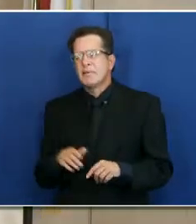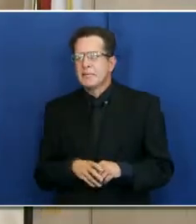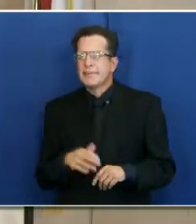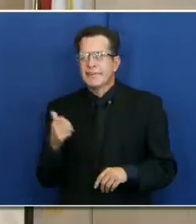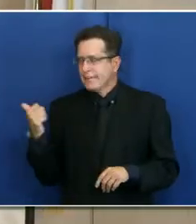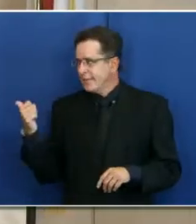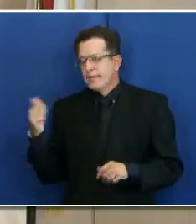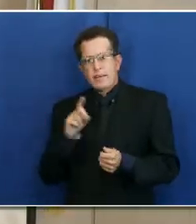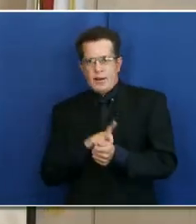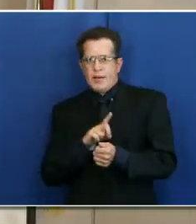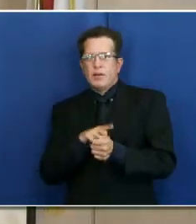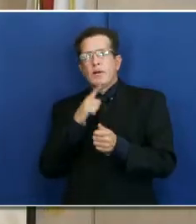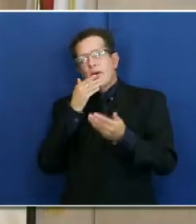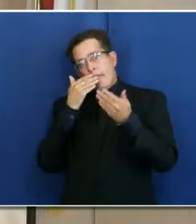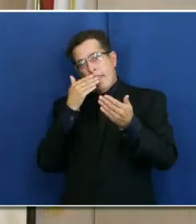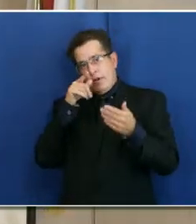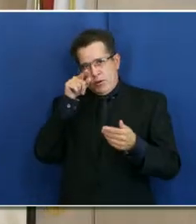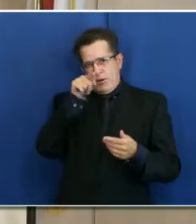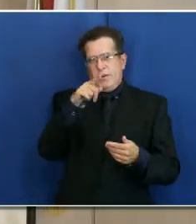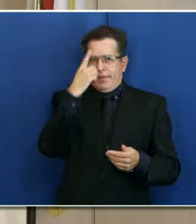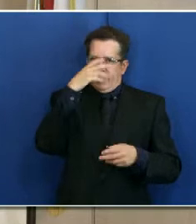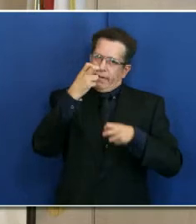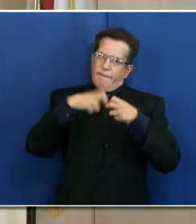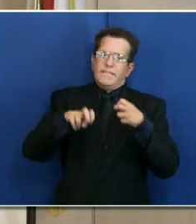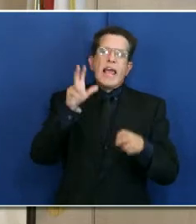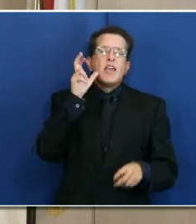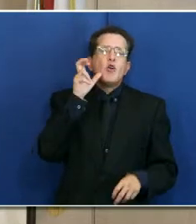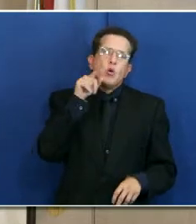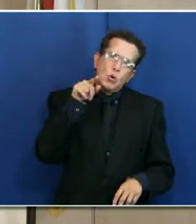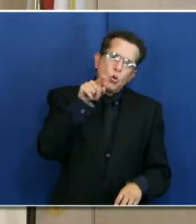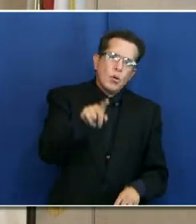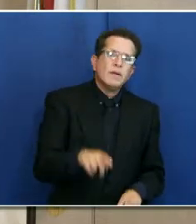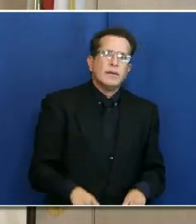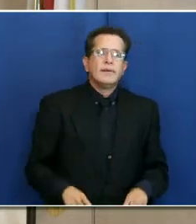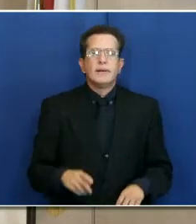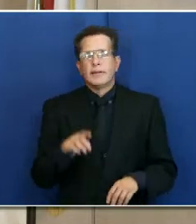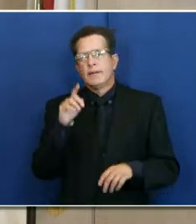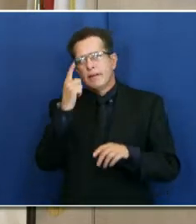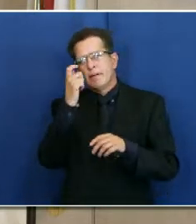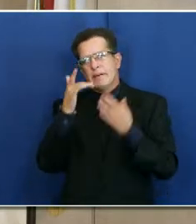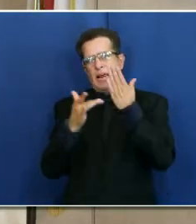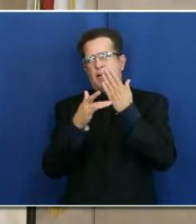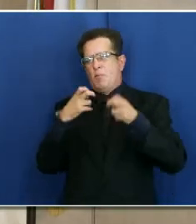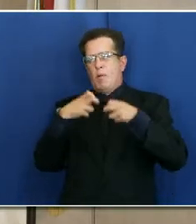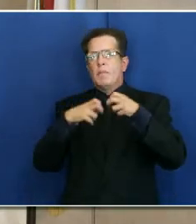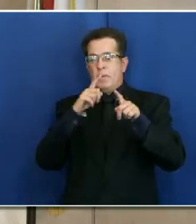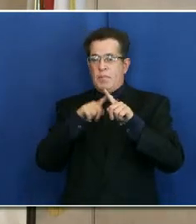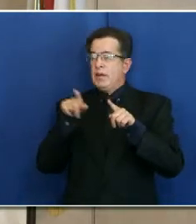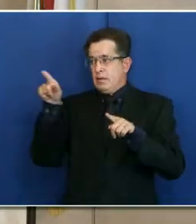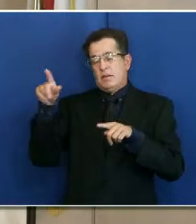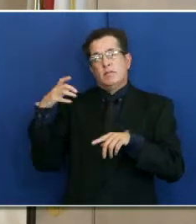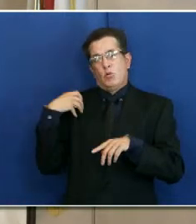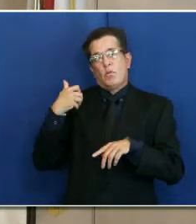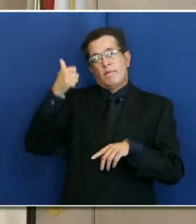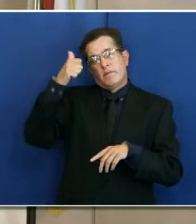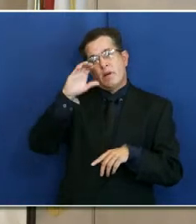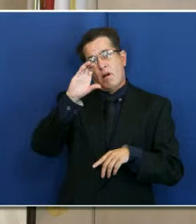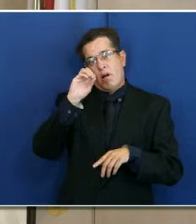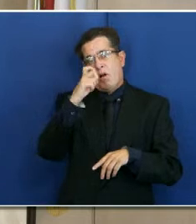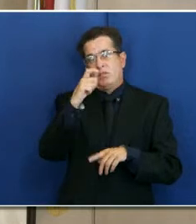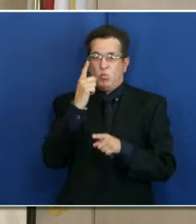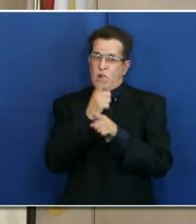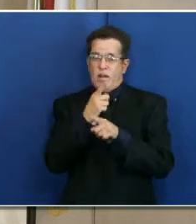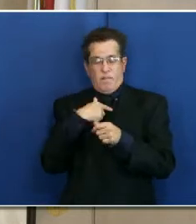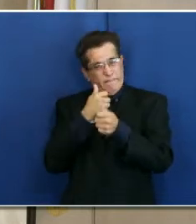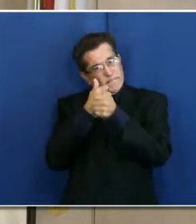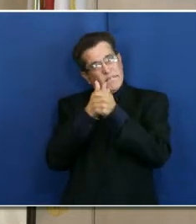Thank you for the question, but it was a bit difficult to hear you, but Supervisor and Chairman Greg Cox is absolutely correct. We are